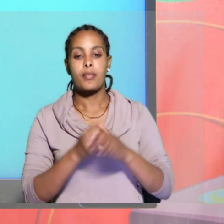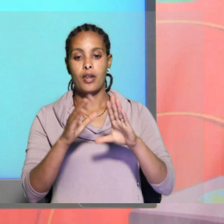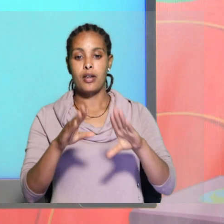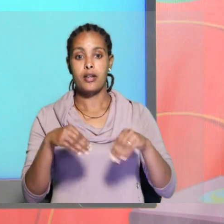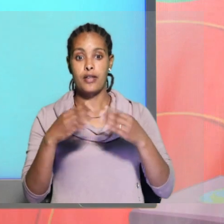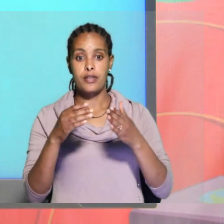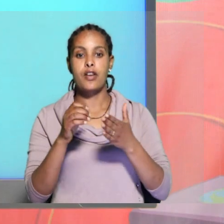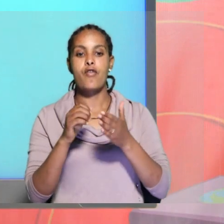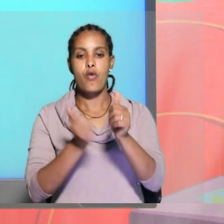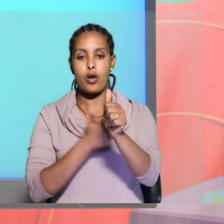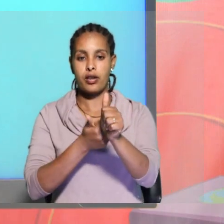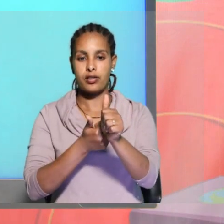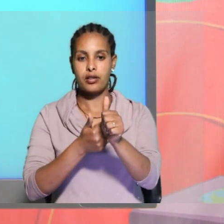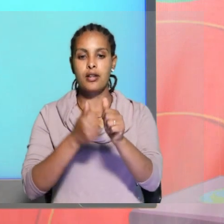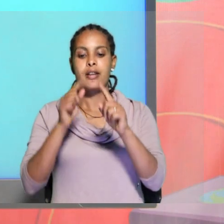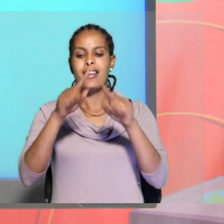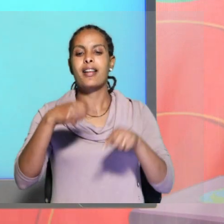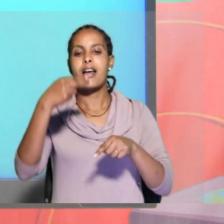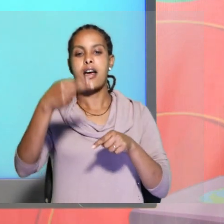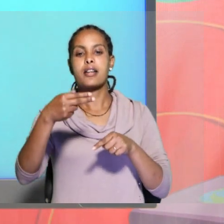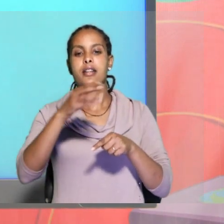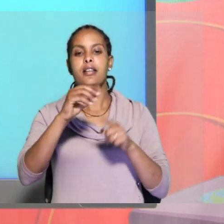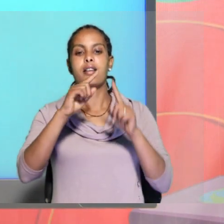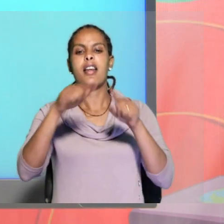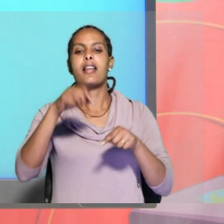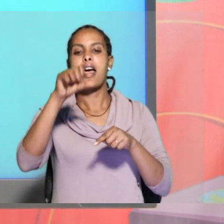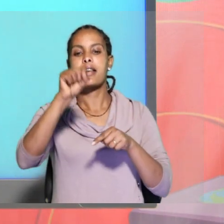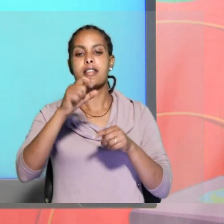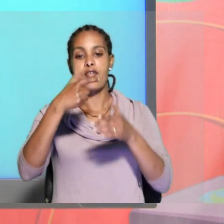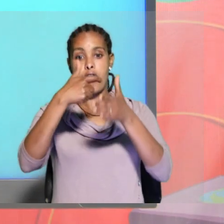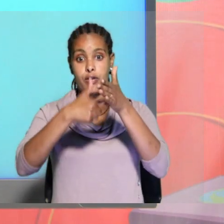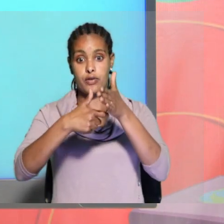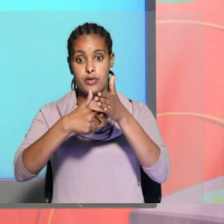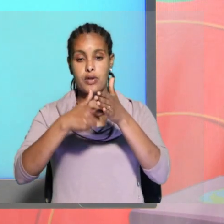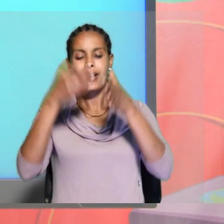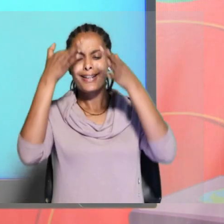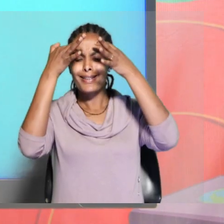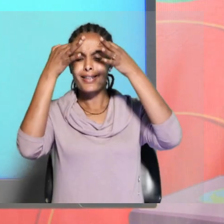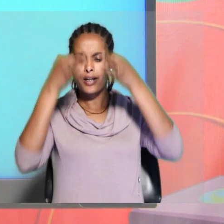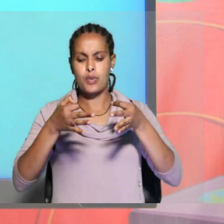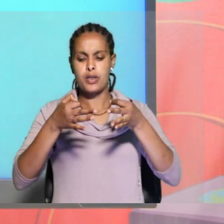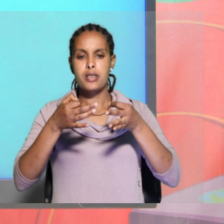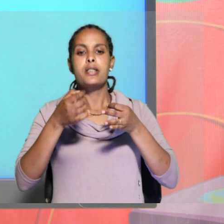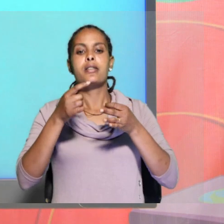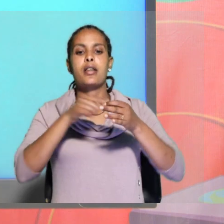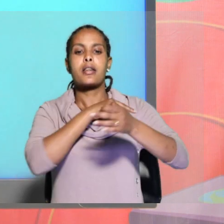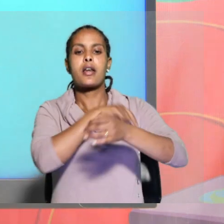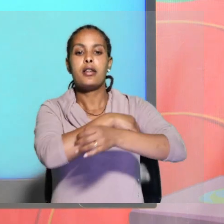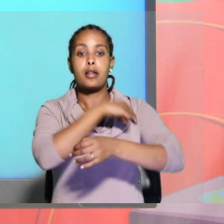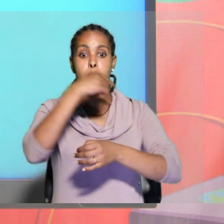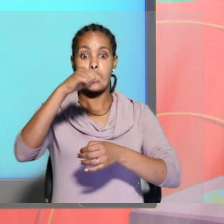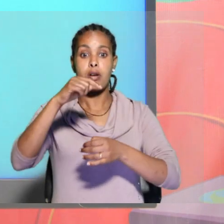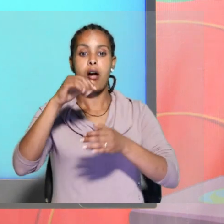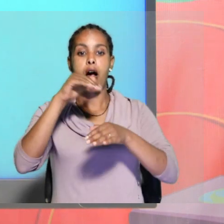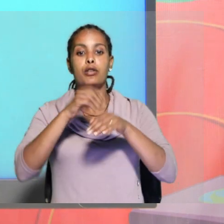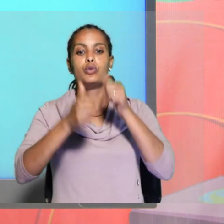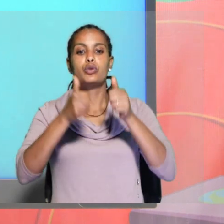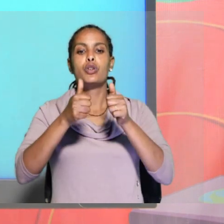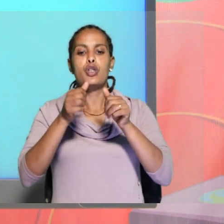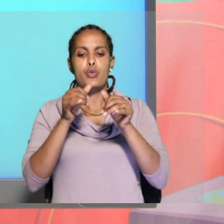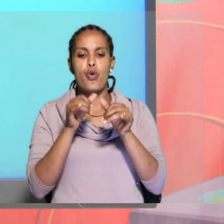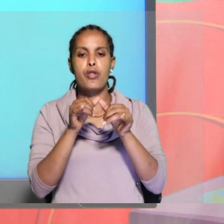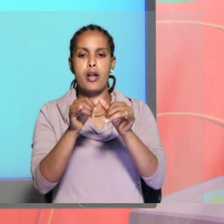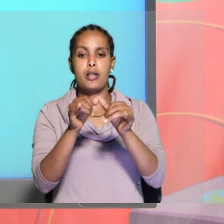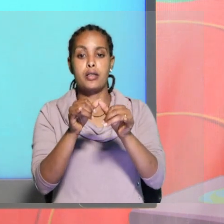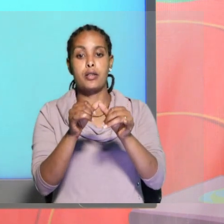Given the following delta H and delta S values, determine the temperature at which these reactions would be